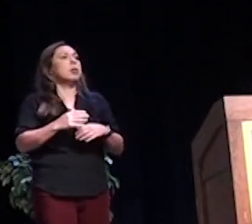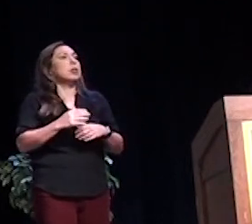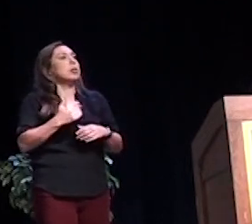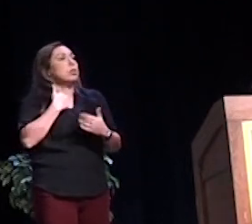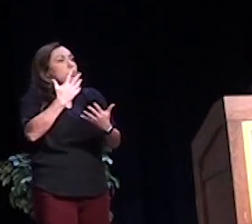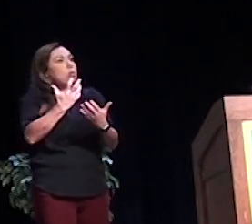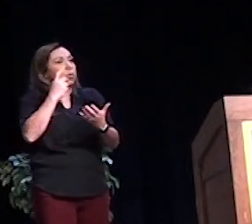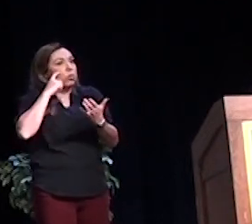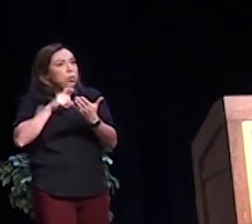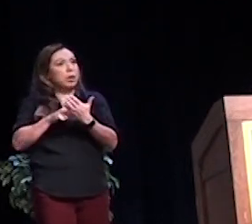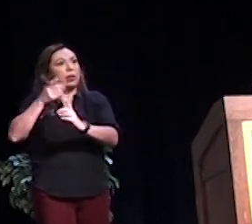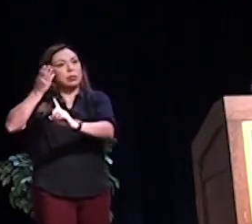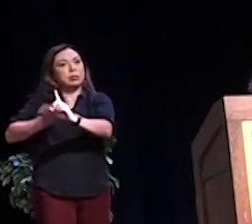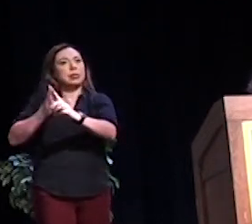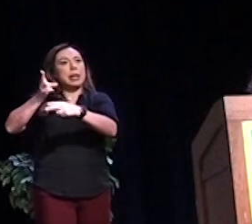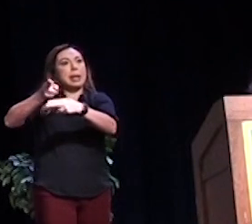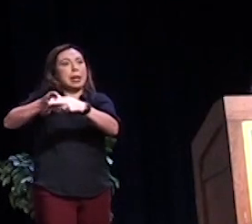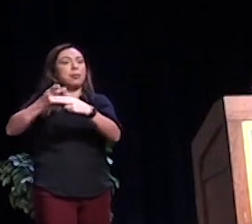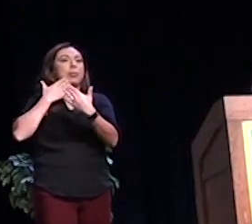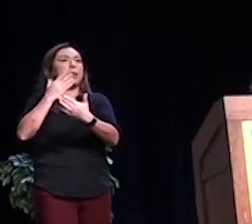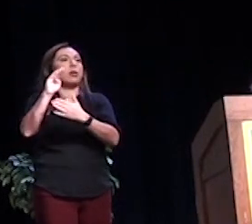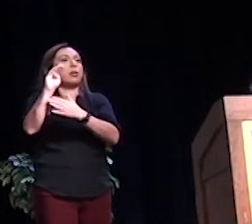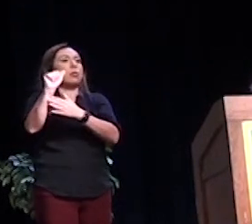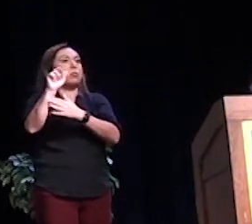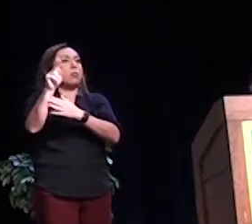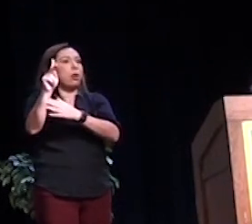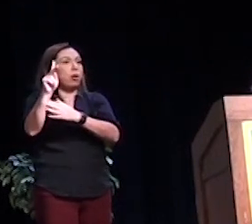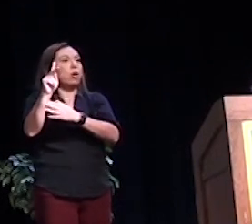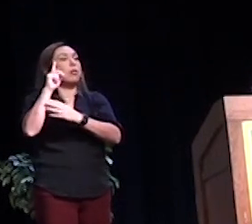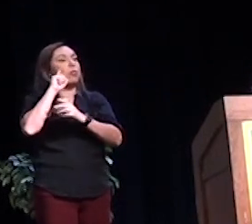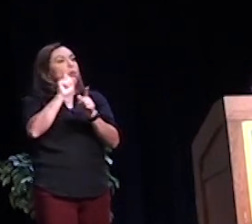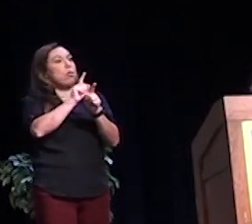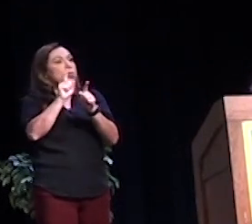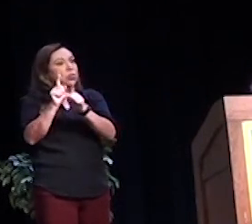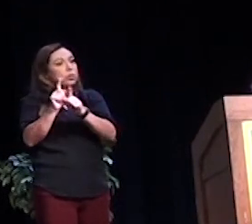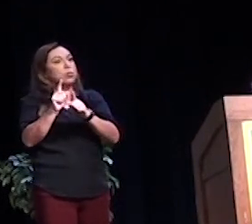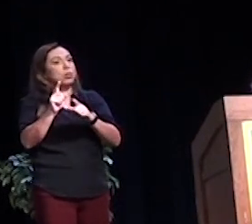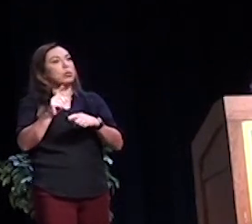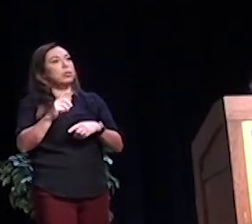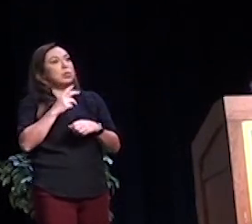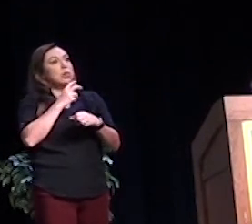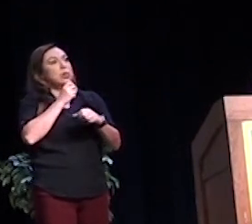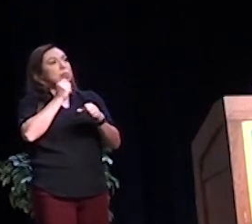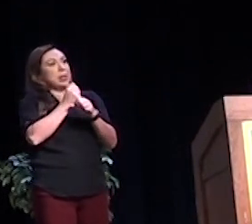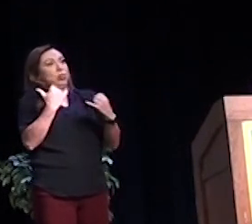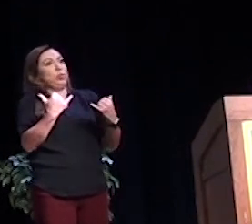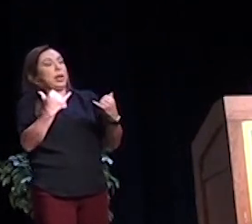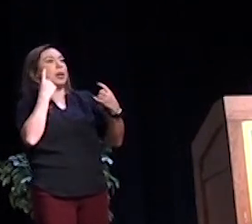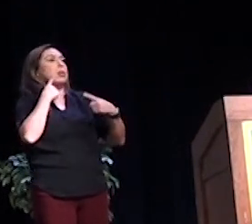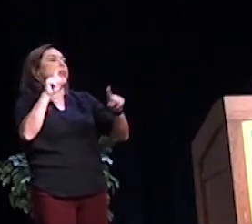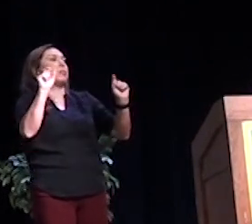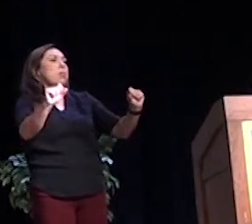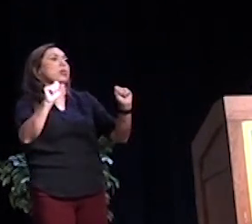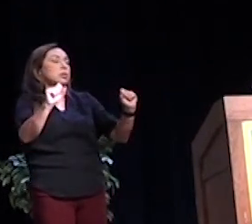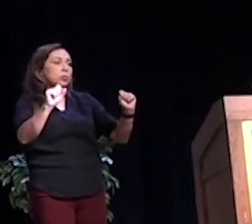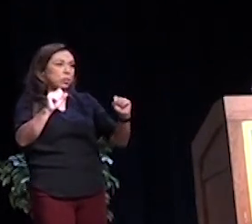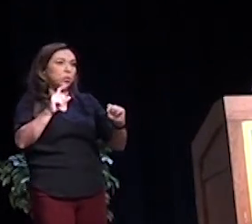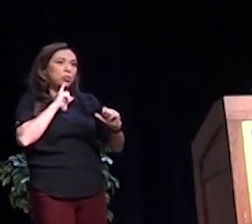him through voice. So thank you, Mark, for also making today possible. We're